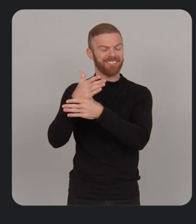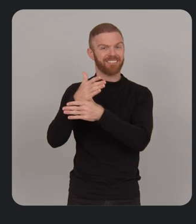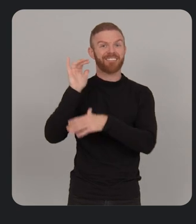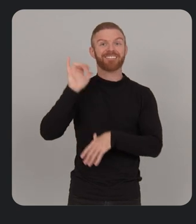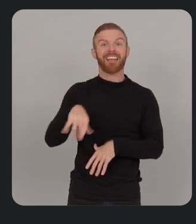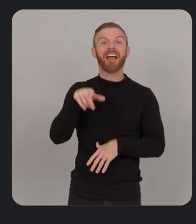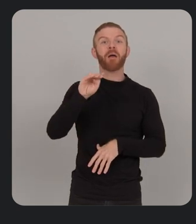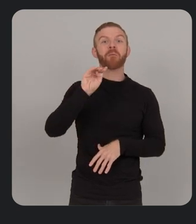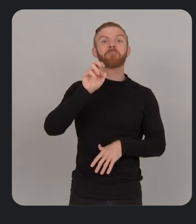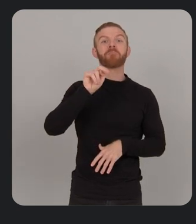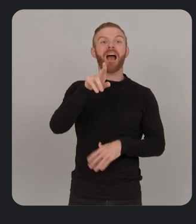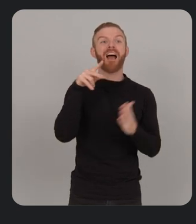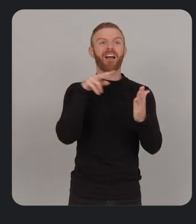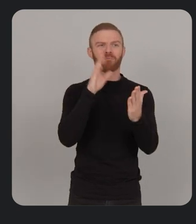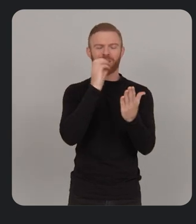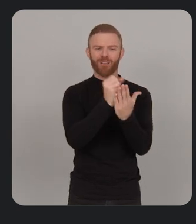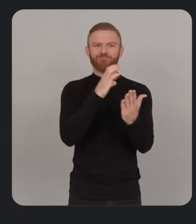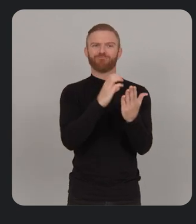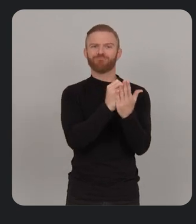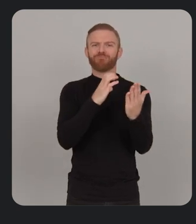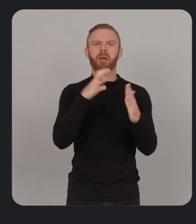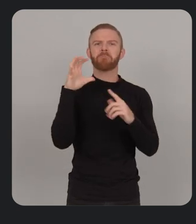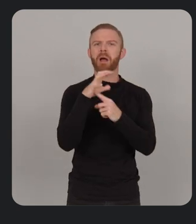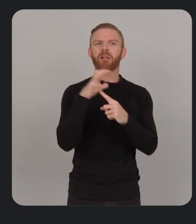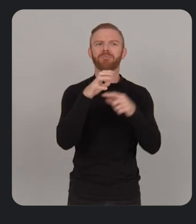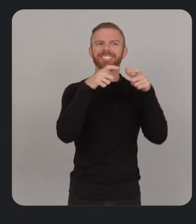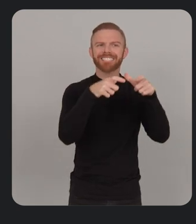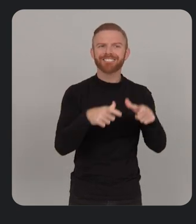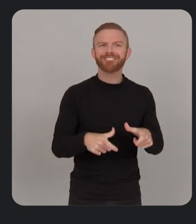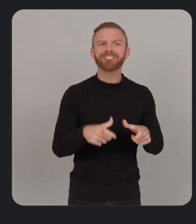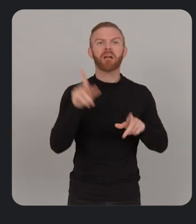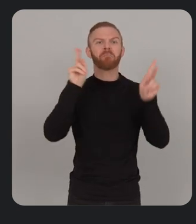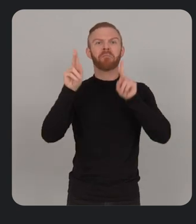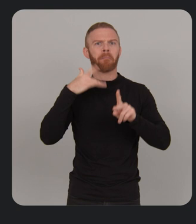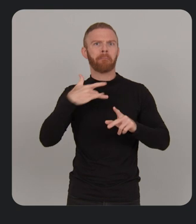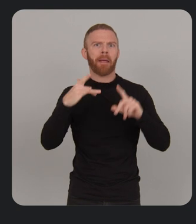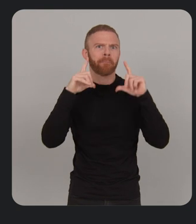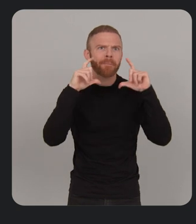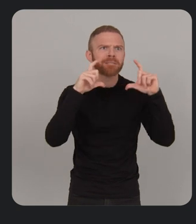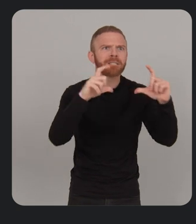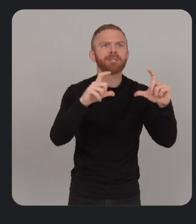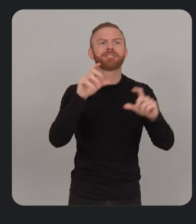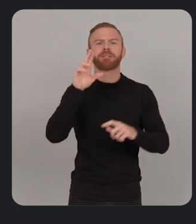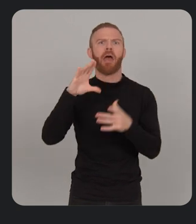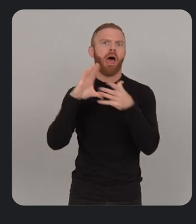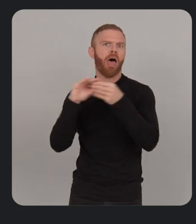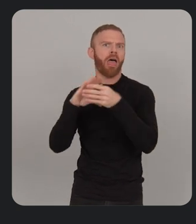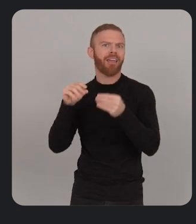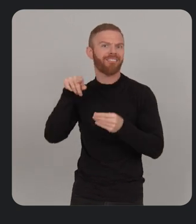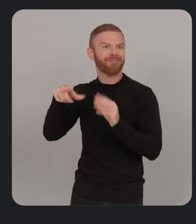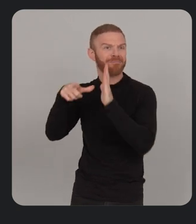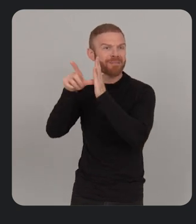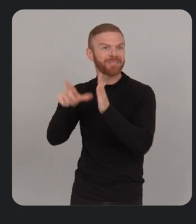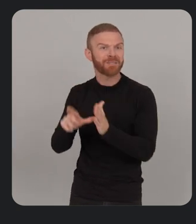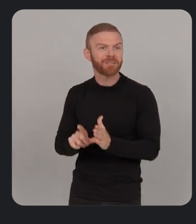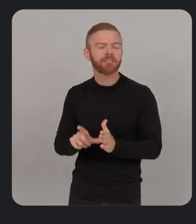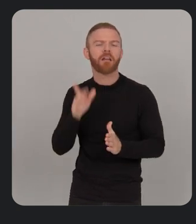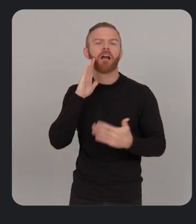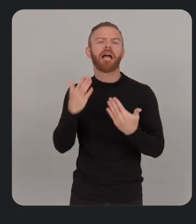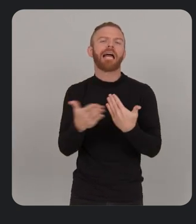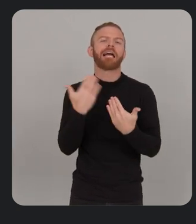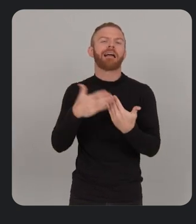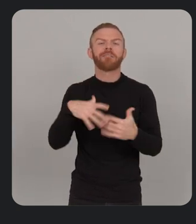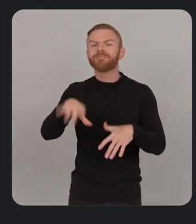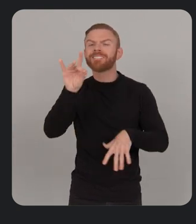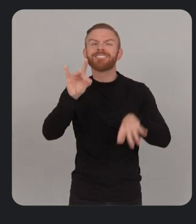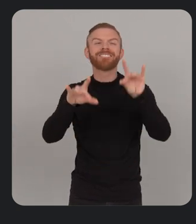bubble up the most popular dishes, the ones that people snap photos of or talk about in reviews. Plus, they'll be easy to